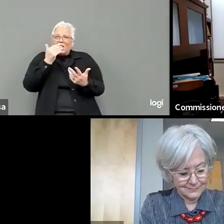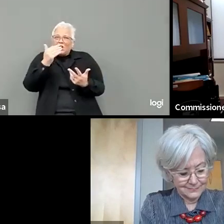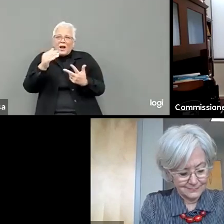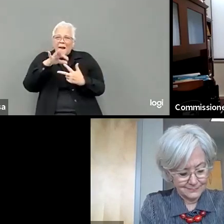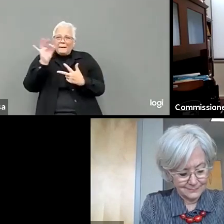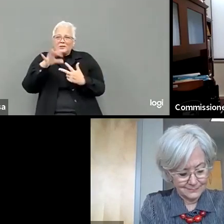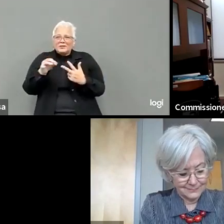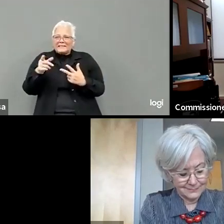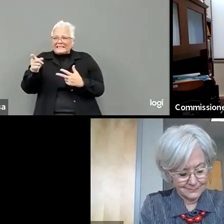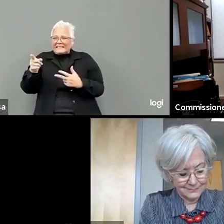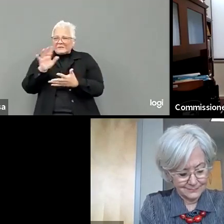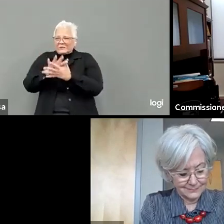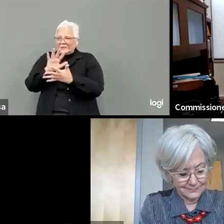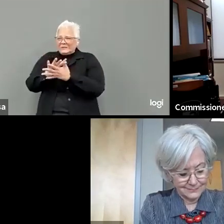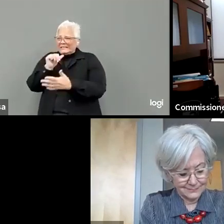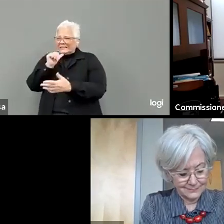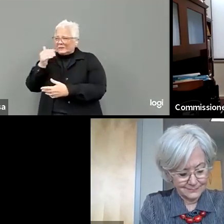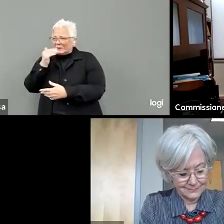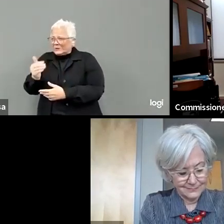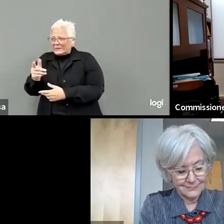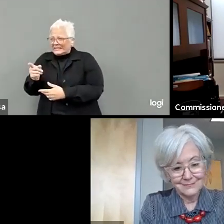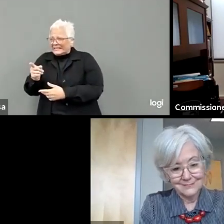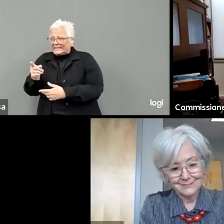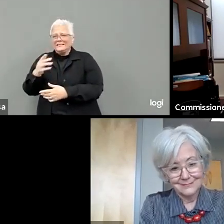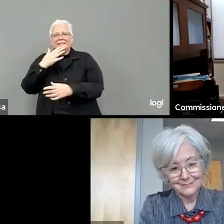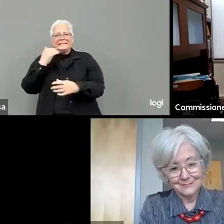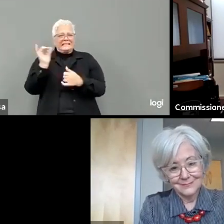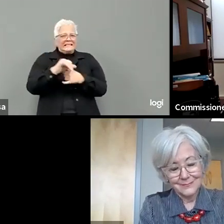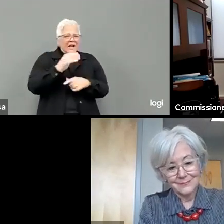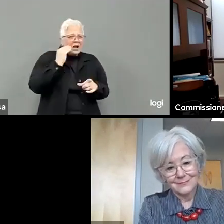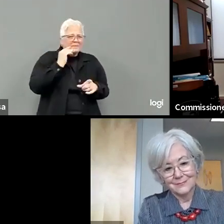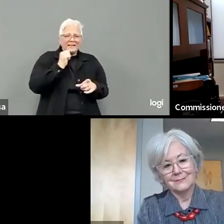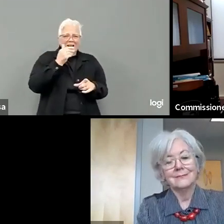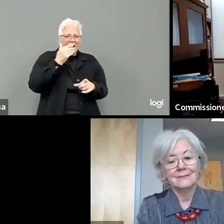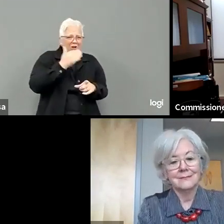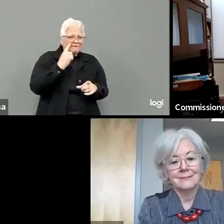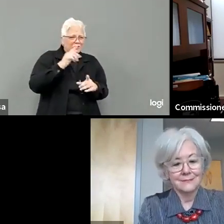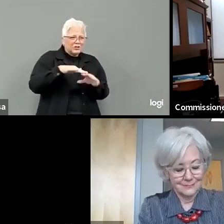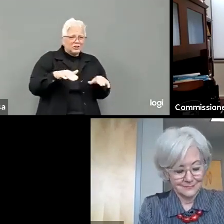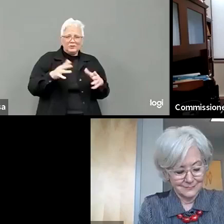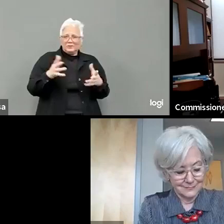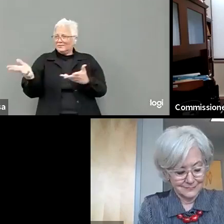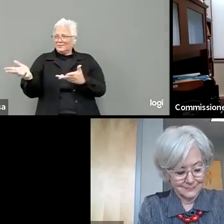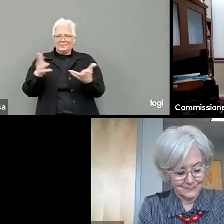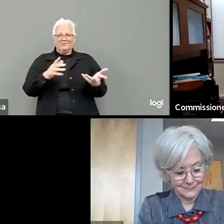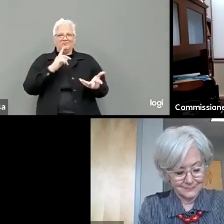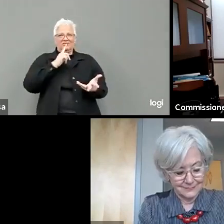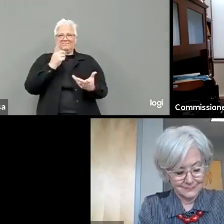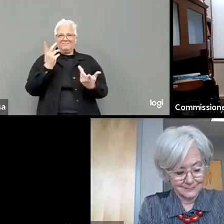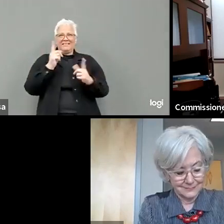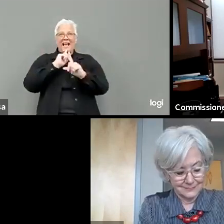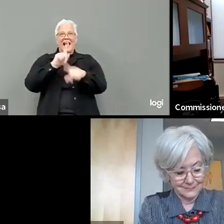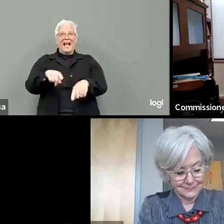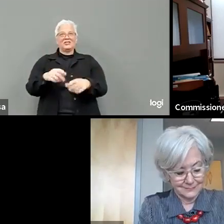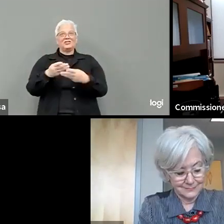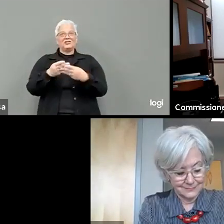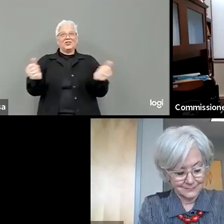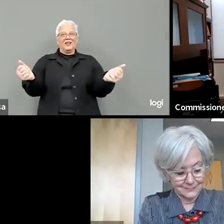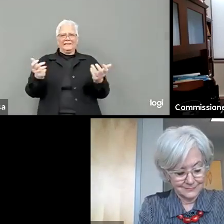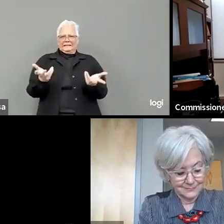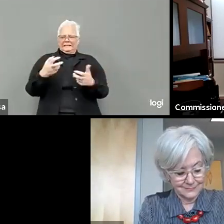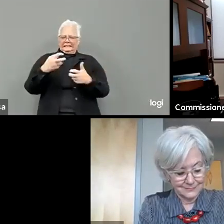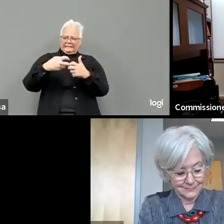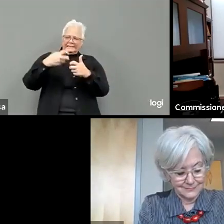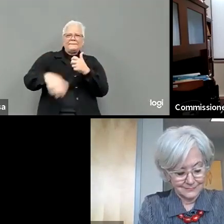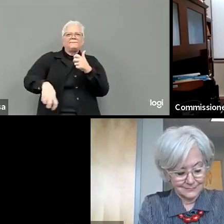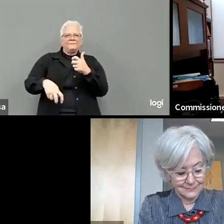easy answers. And I think a lot of the time when you have folks who are tasked